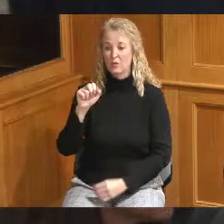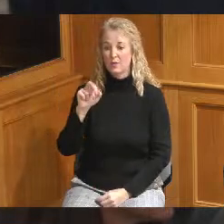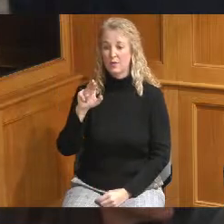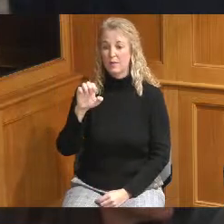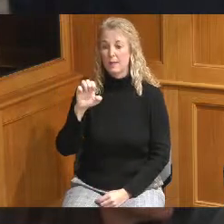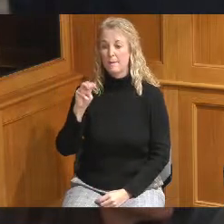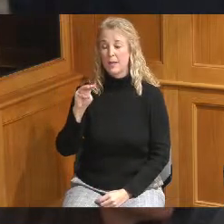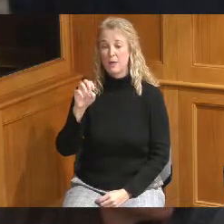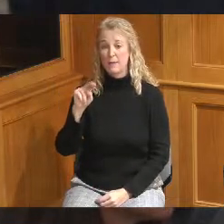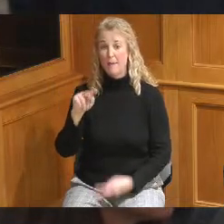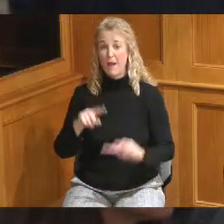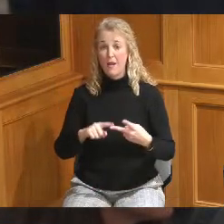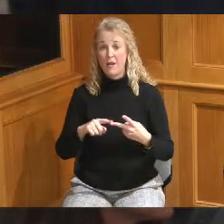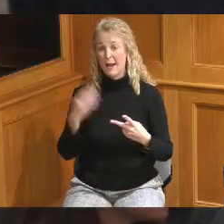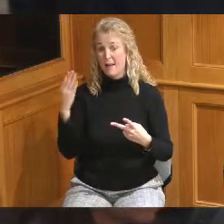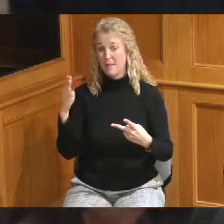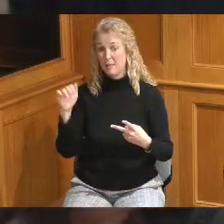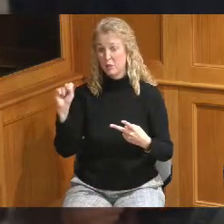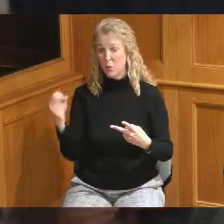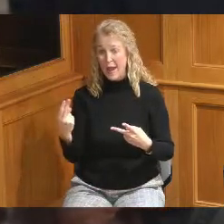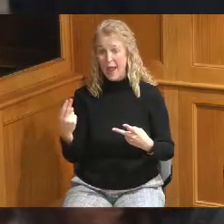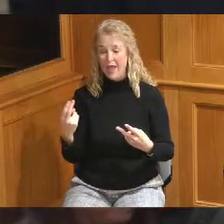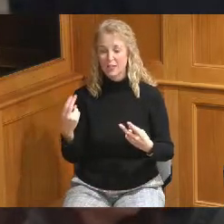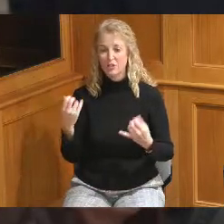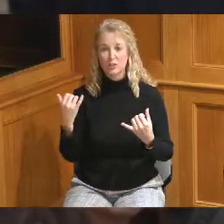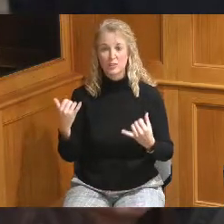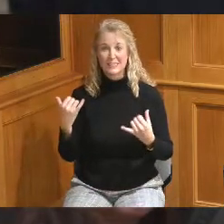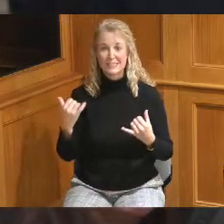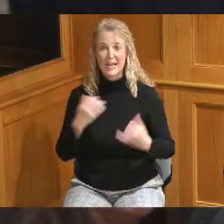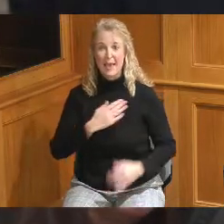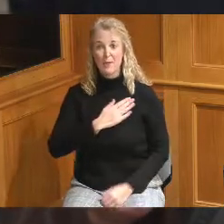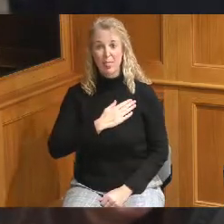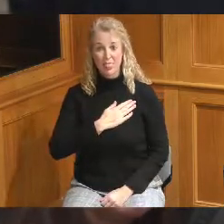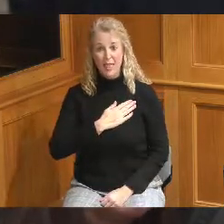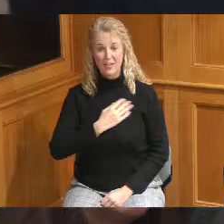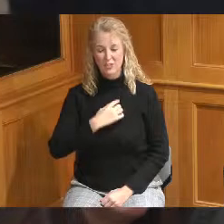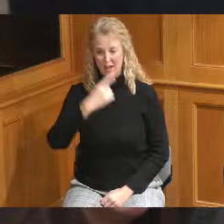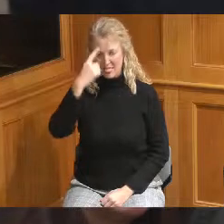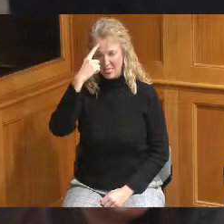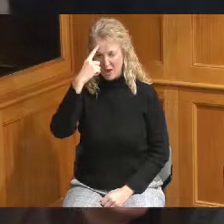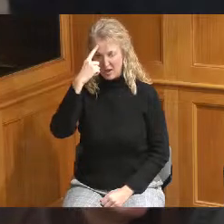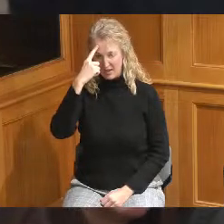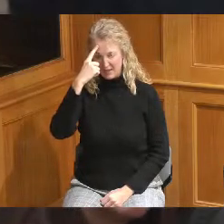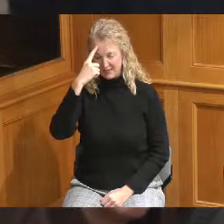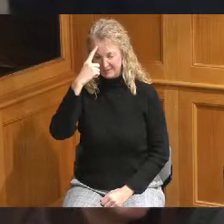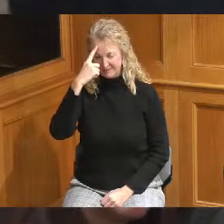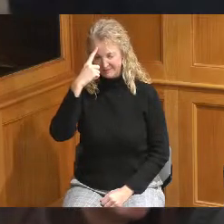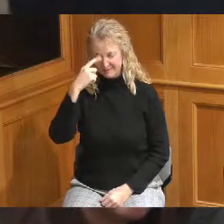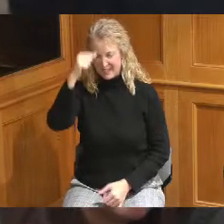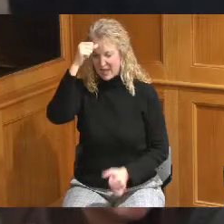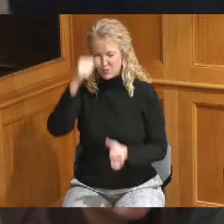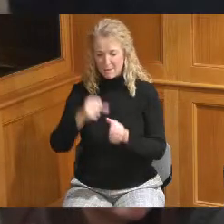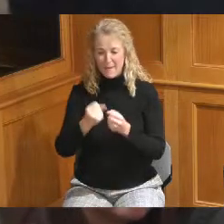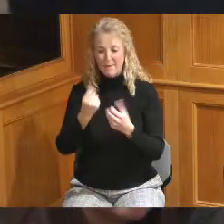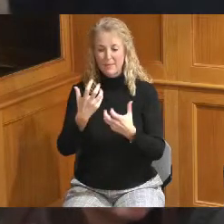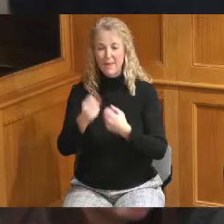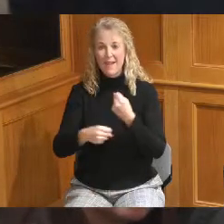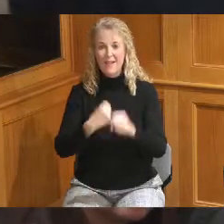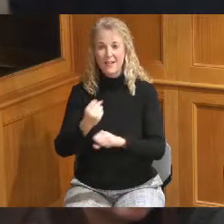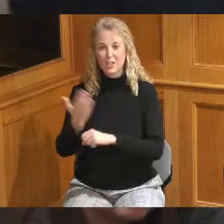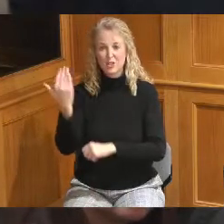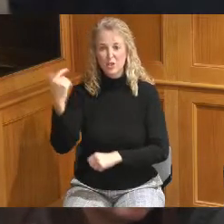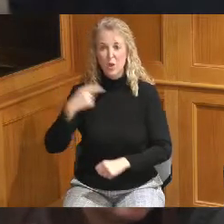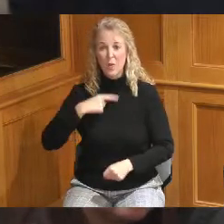and we said the Pledge of Allegiance this afternoon, and I thought of my pledge to myself was that I wanted to make sure